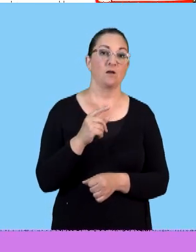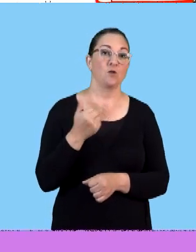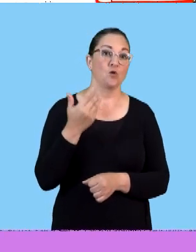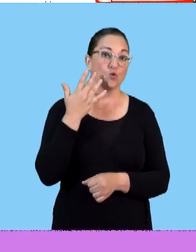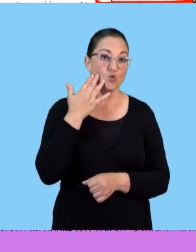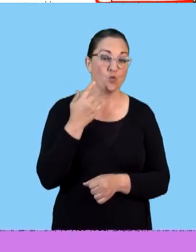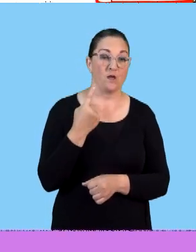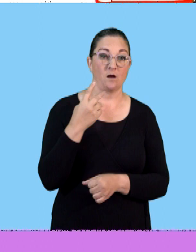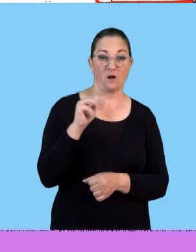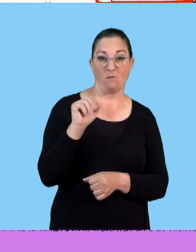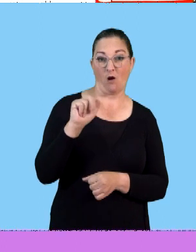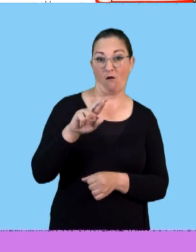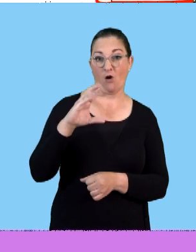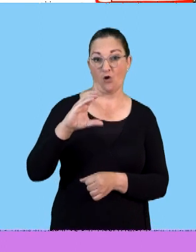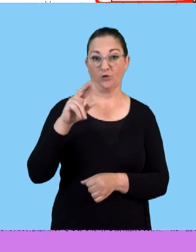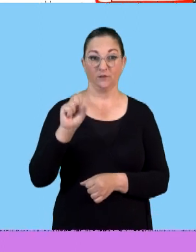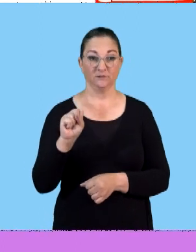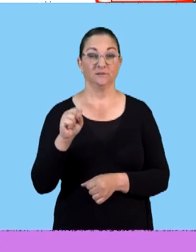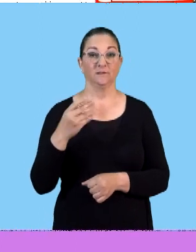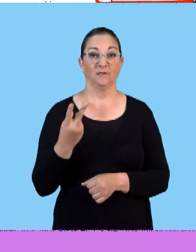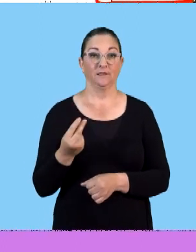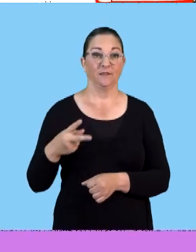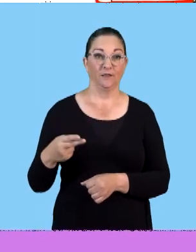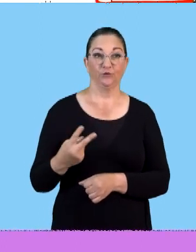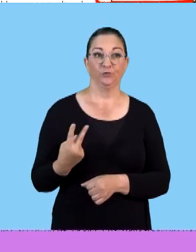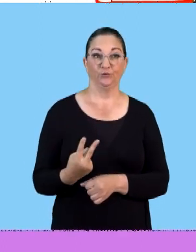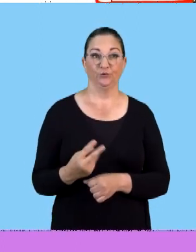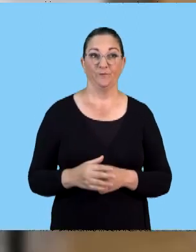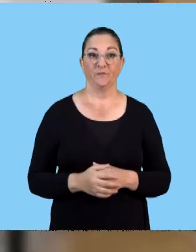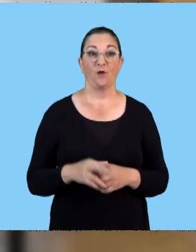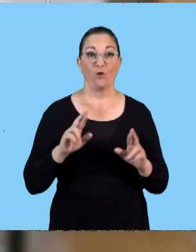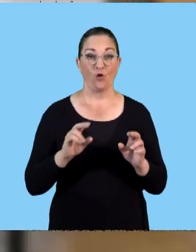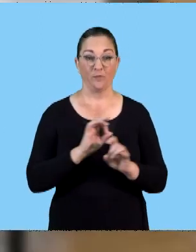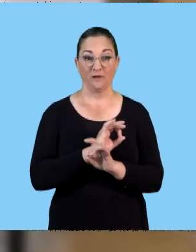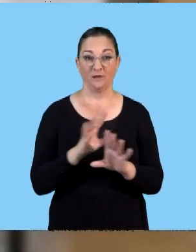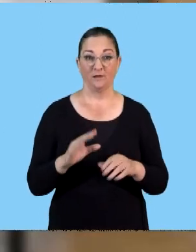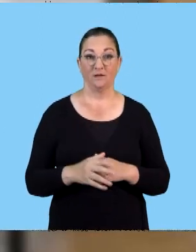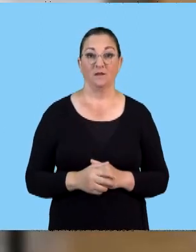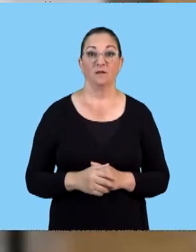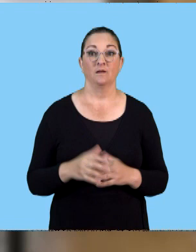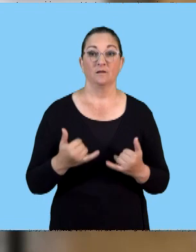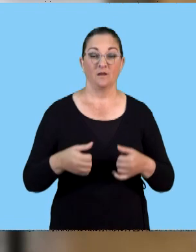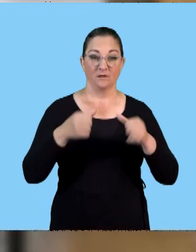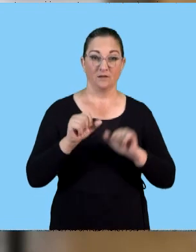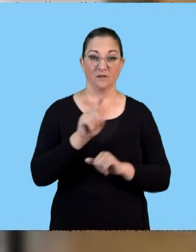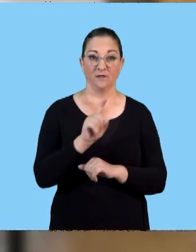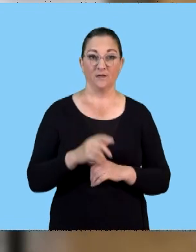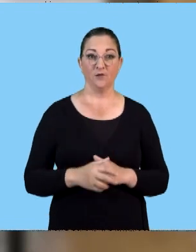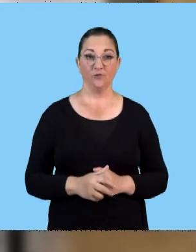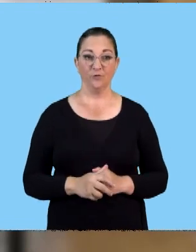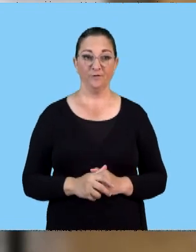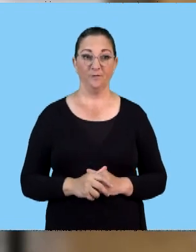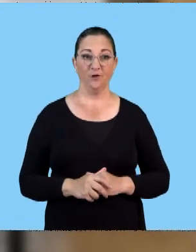one complete stocking from 2 rectangular pieces of fabric. Guys, I hope that's clear. Let us look at our next